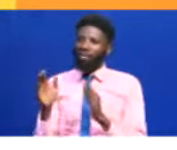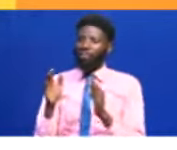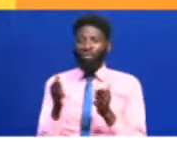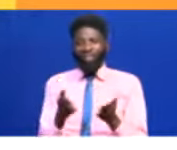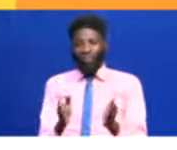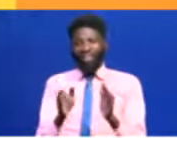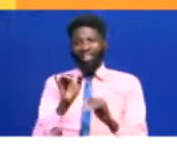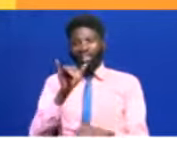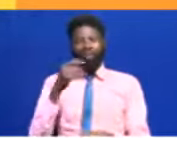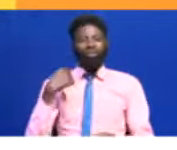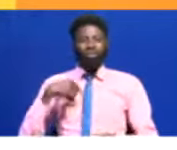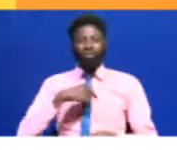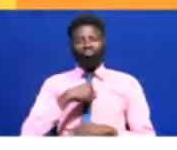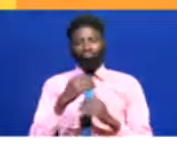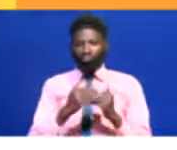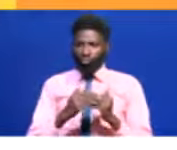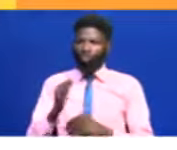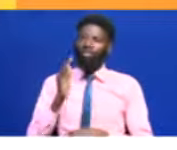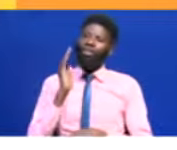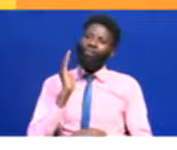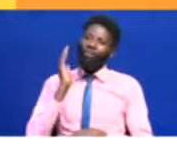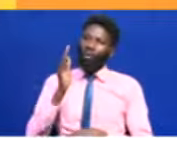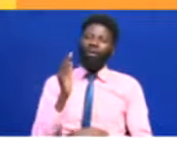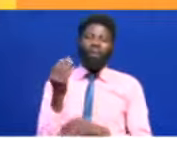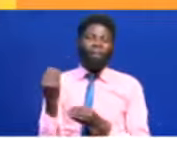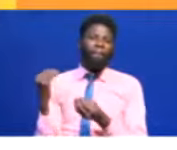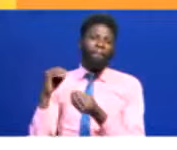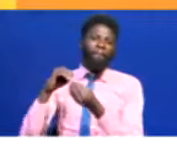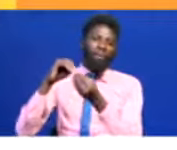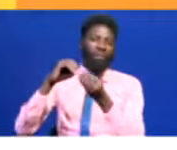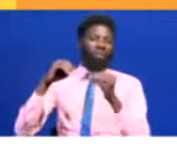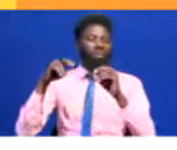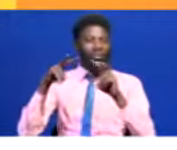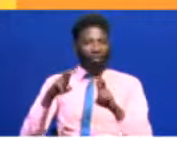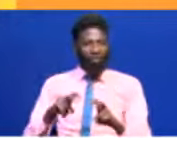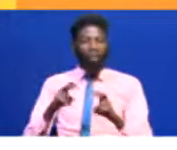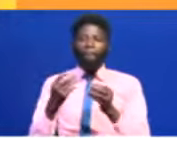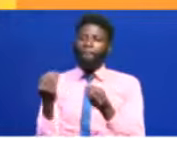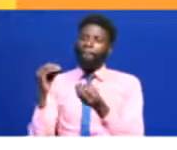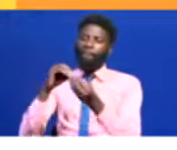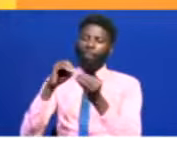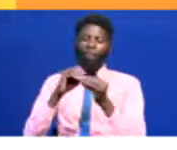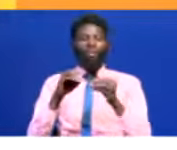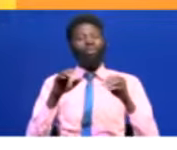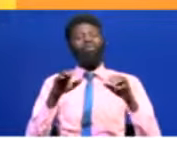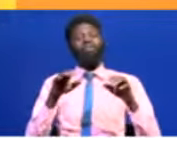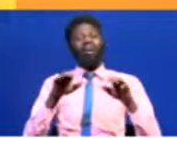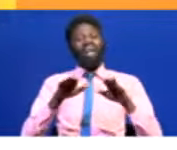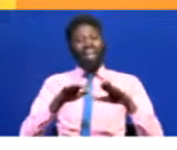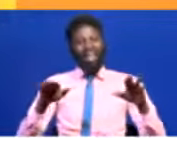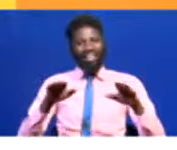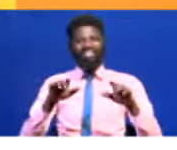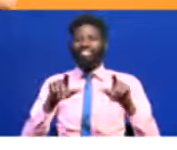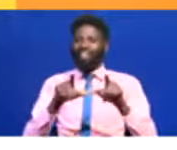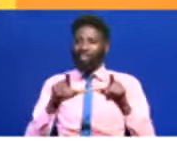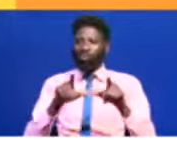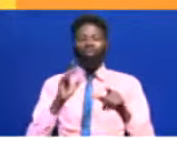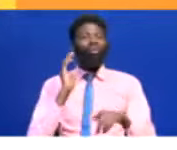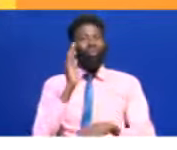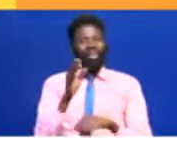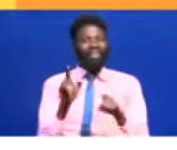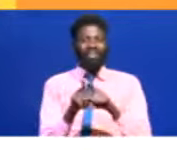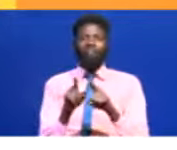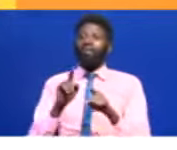are going to do more survey, we are going to process more titles, and also Kenyans